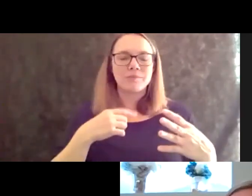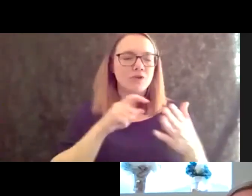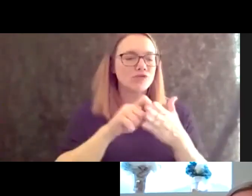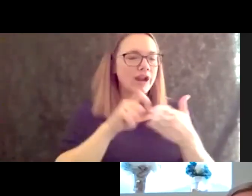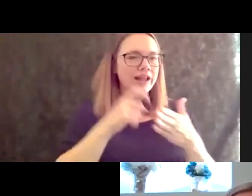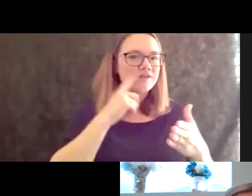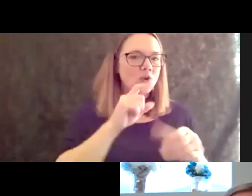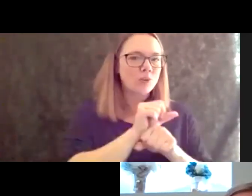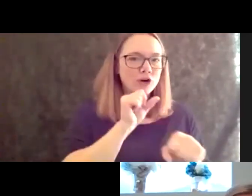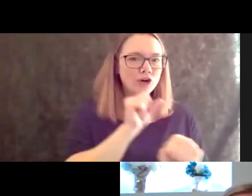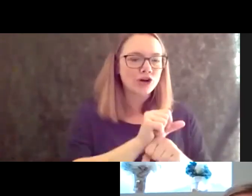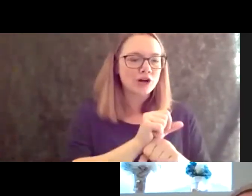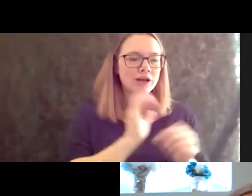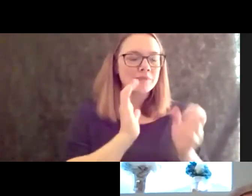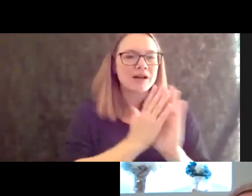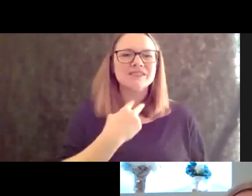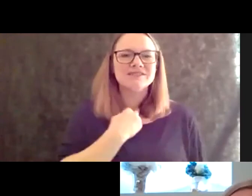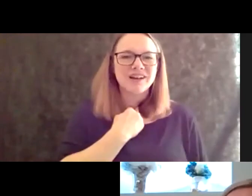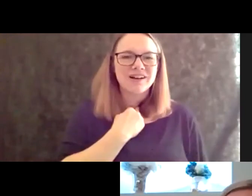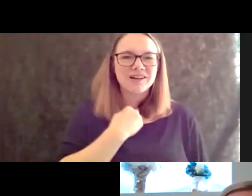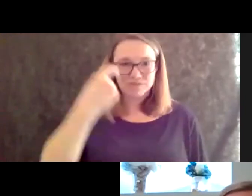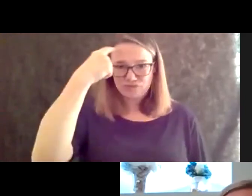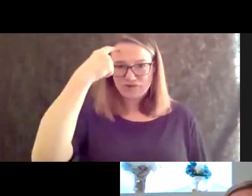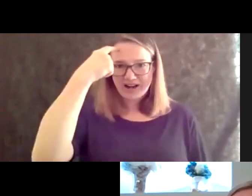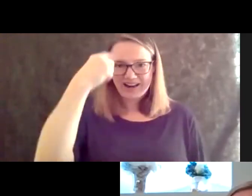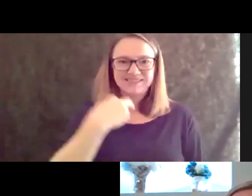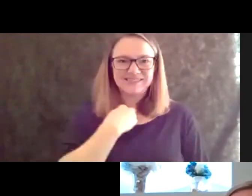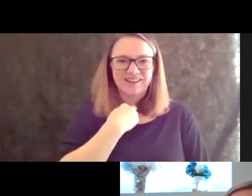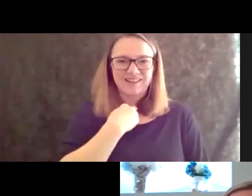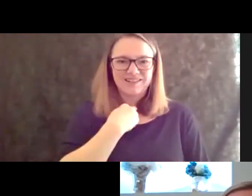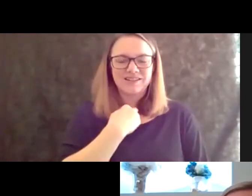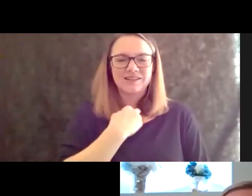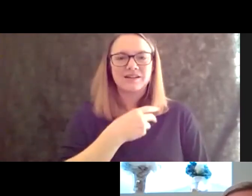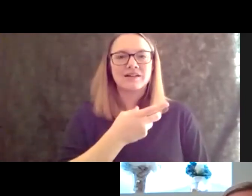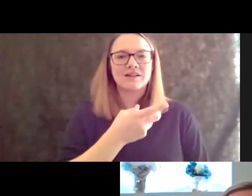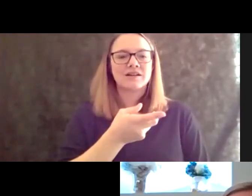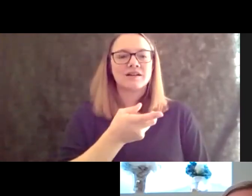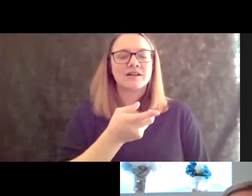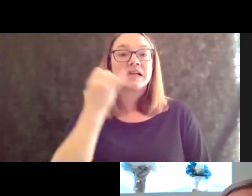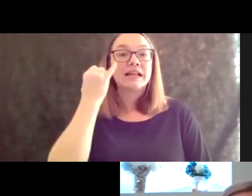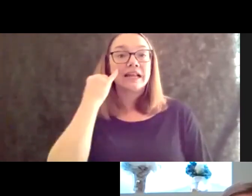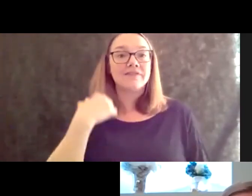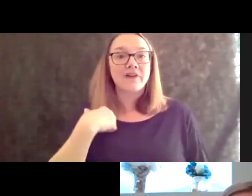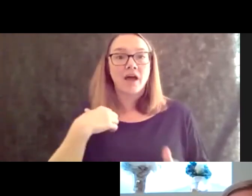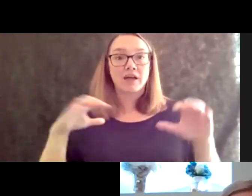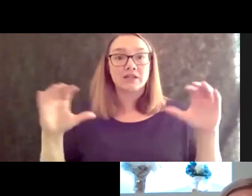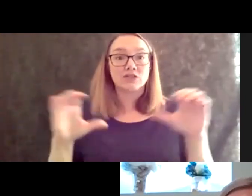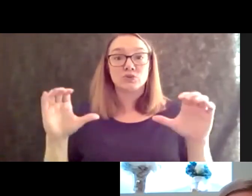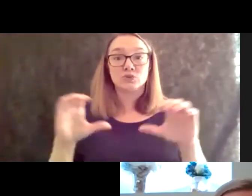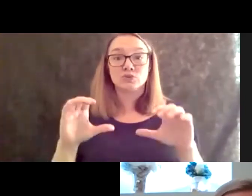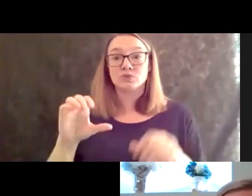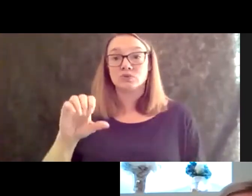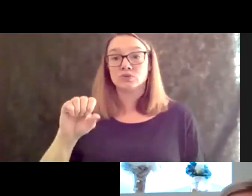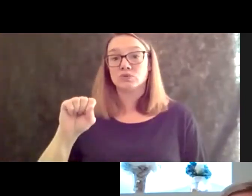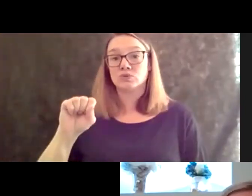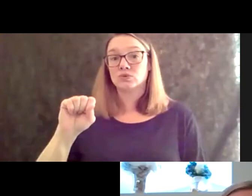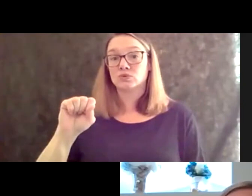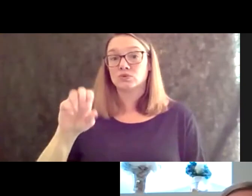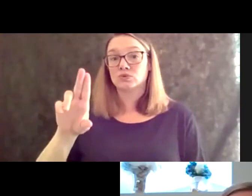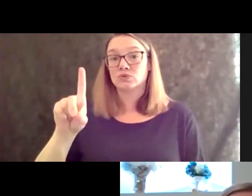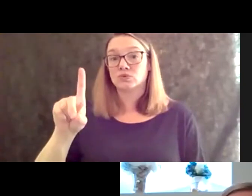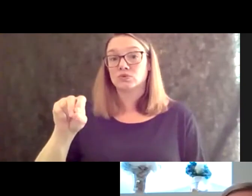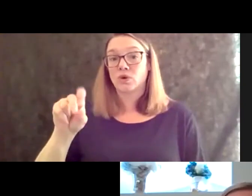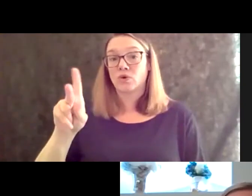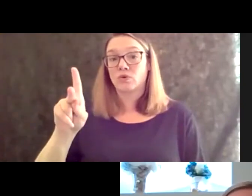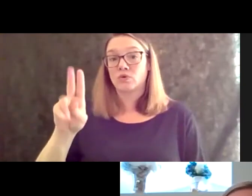I just get stuck, you know, those brain parts, as they say. And if I do Sudoku, which I'm now recognizing is adult